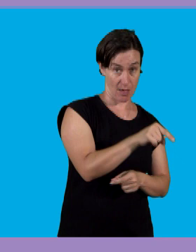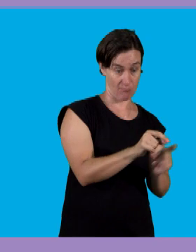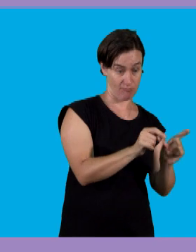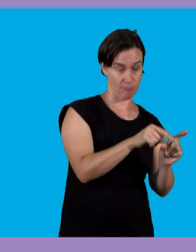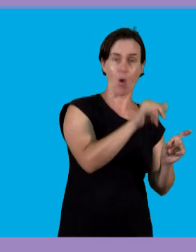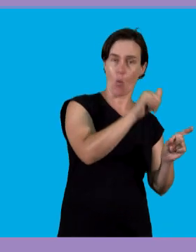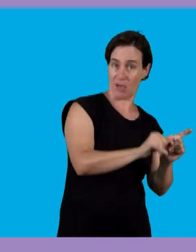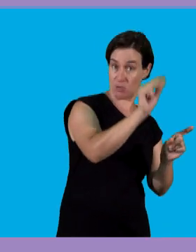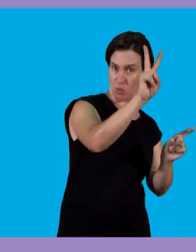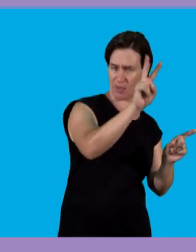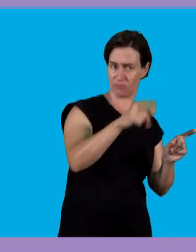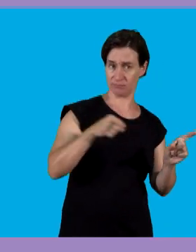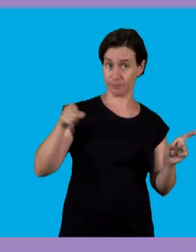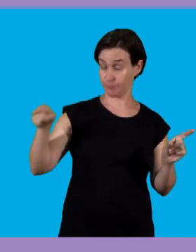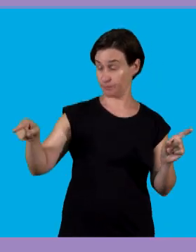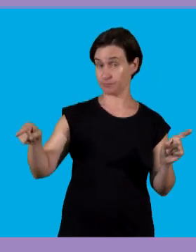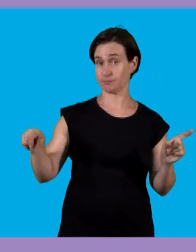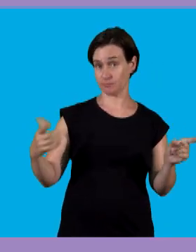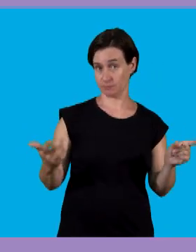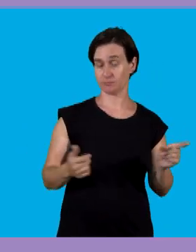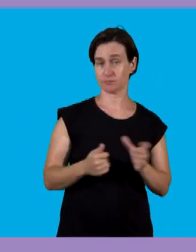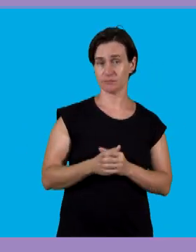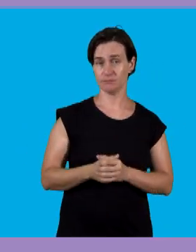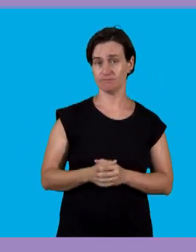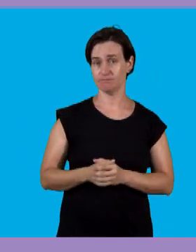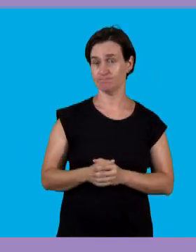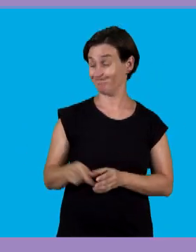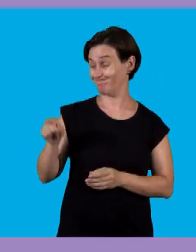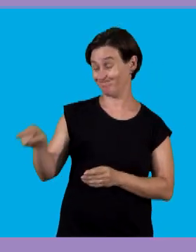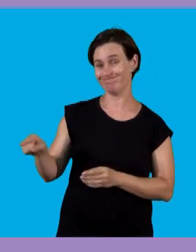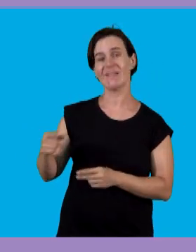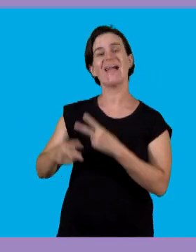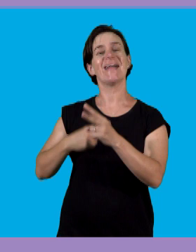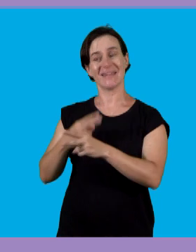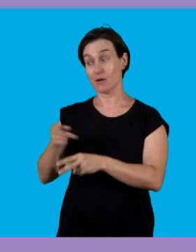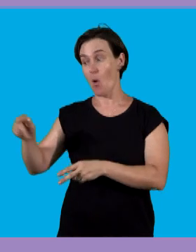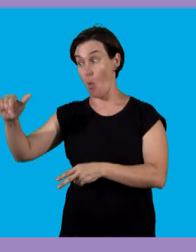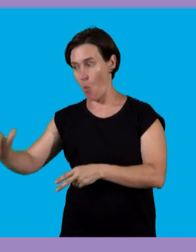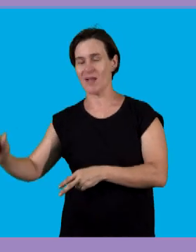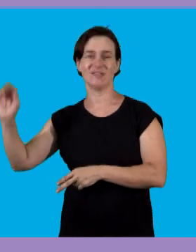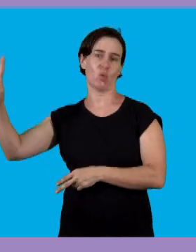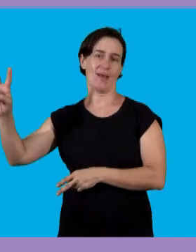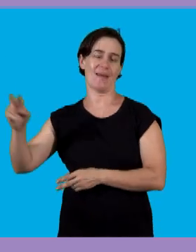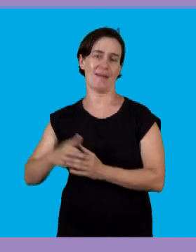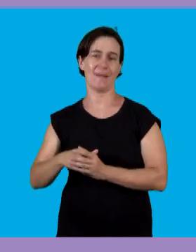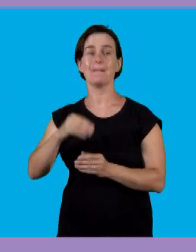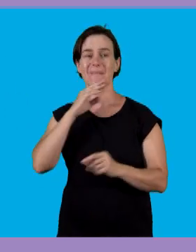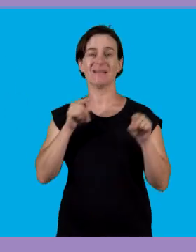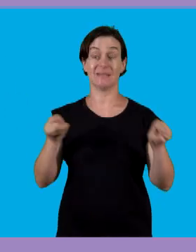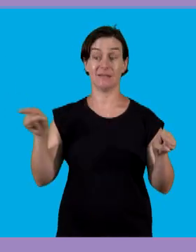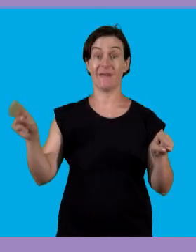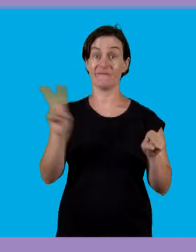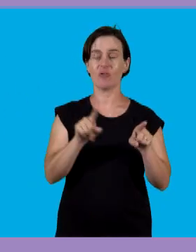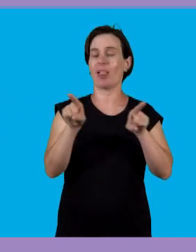in the first term has a squared as an exponent, or a 2 as an exponent, and again the y in the second term has a 2 as